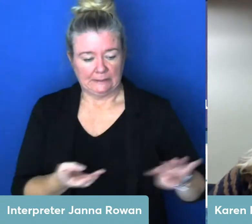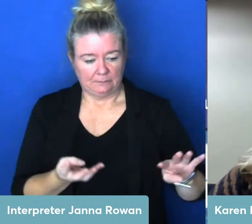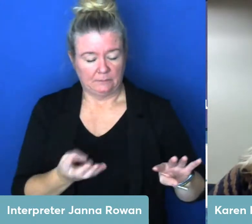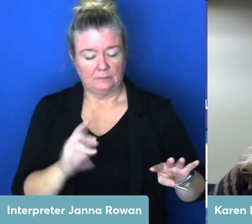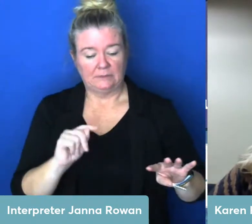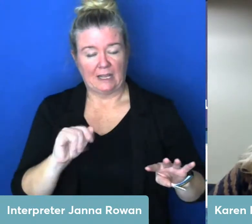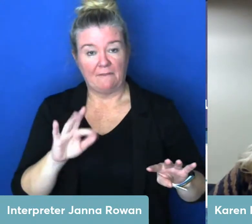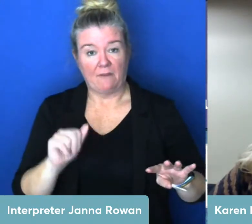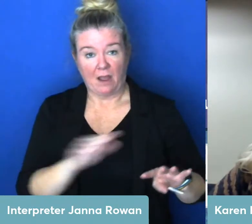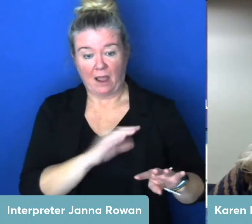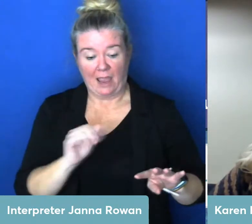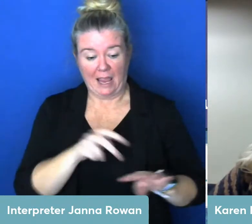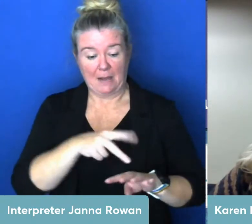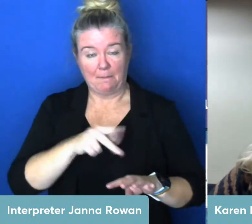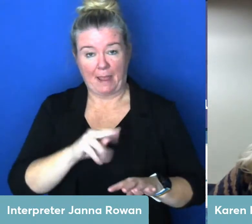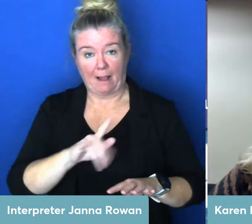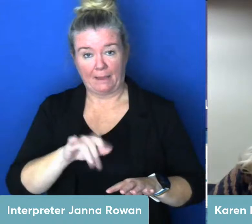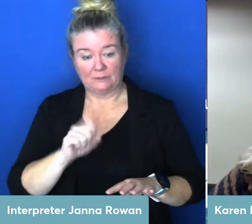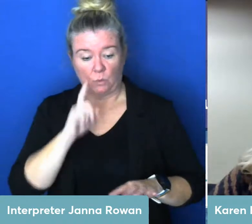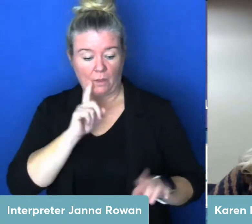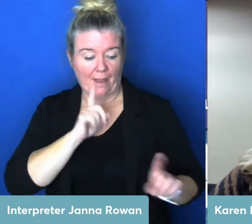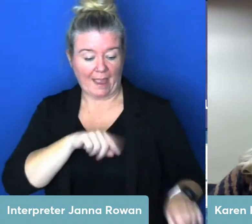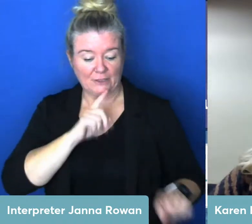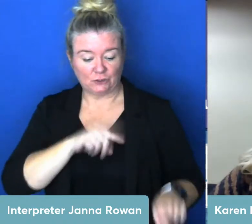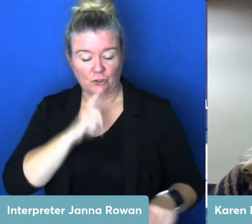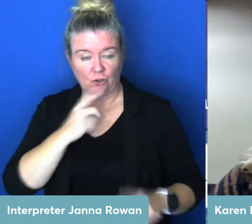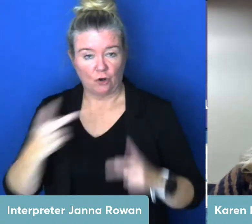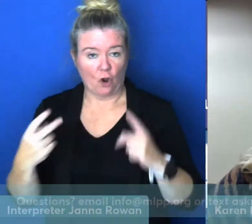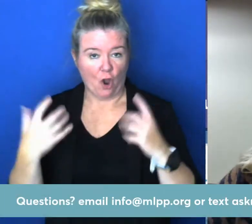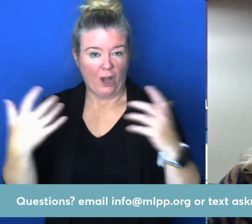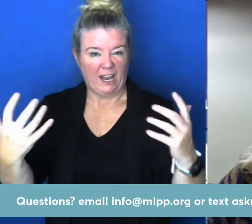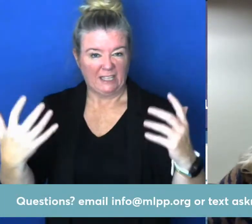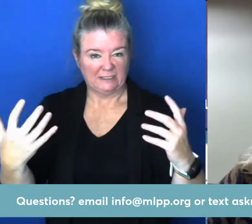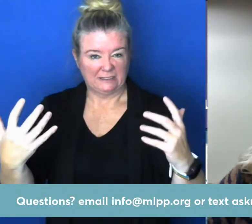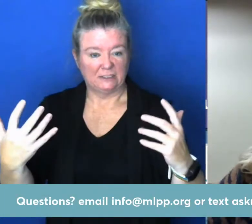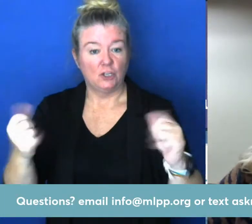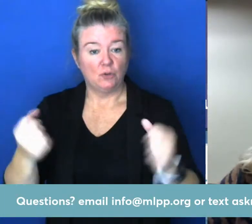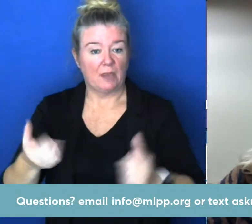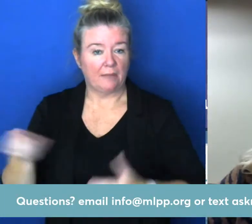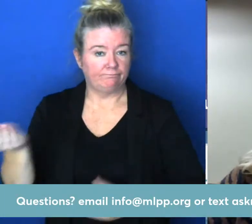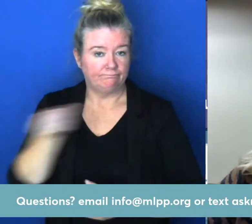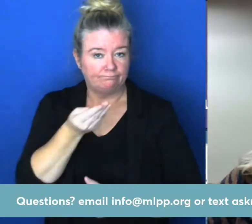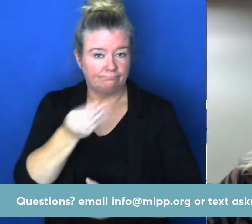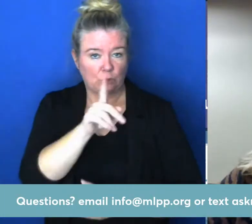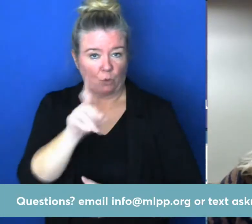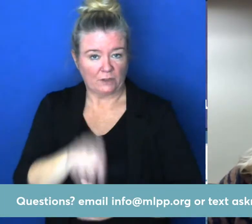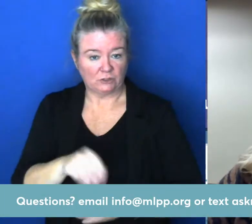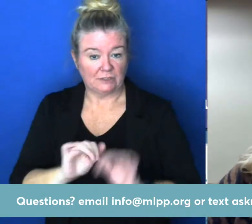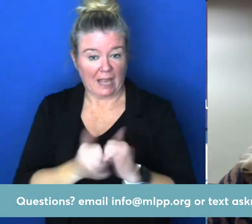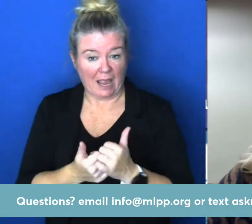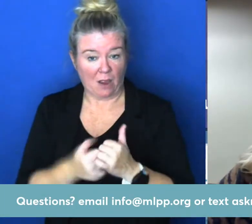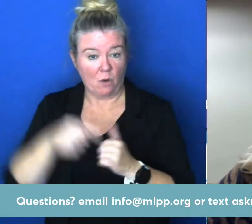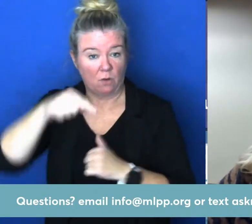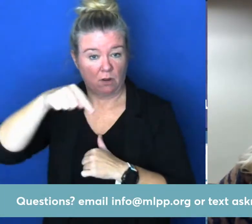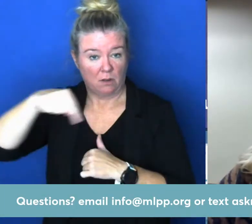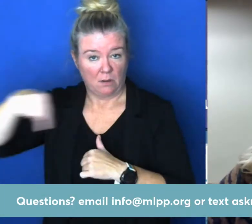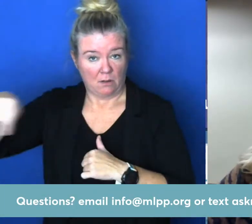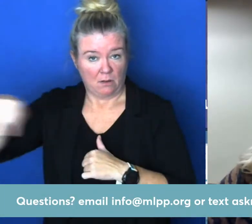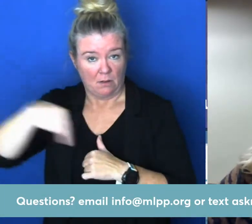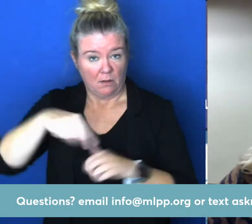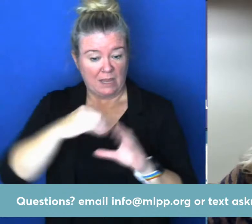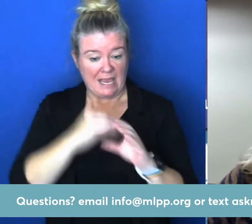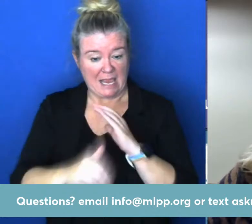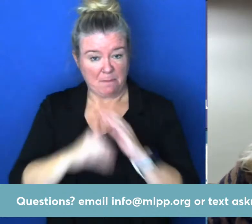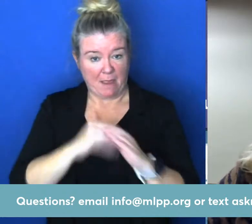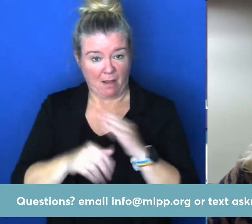Taifa and our panelists will be answering audience questions. You can submit your questions in two ways. You may email